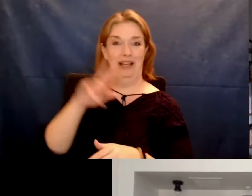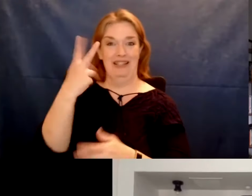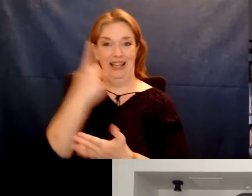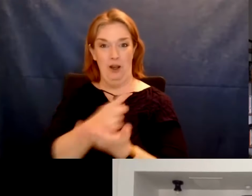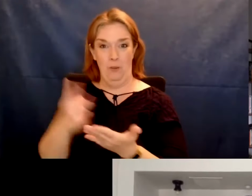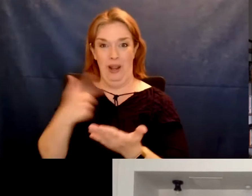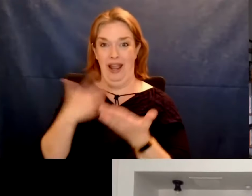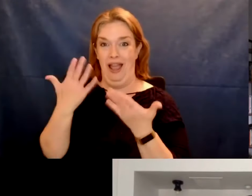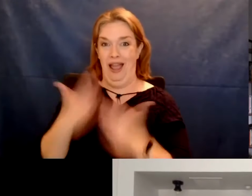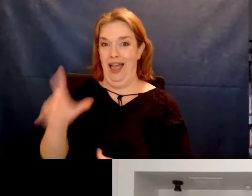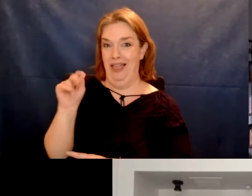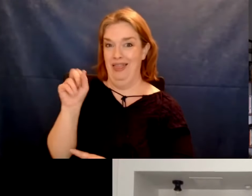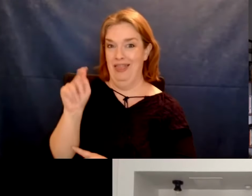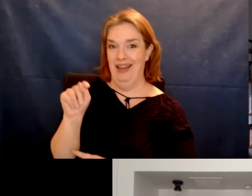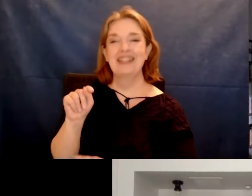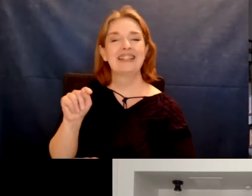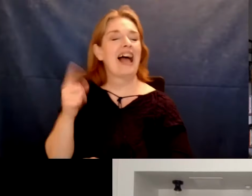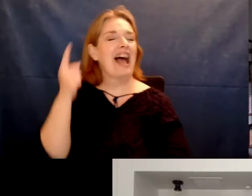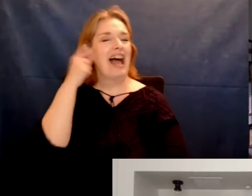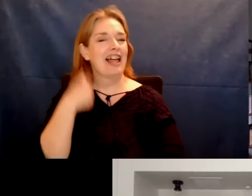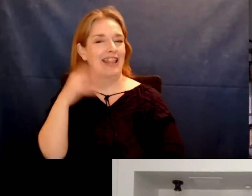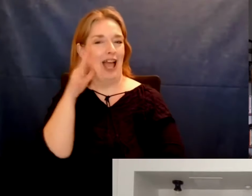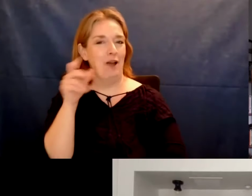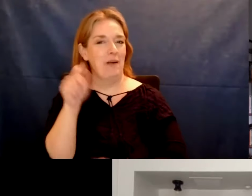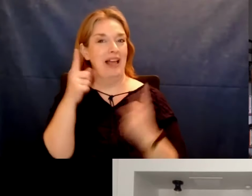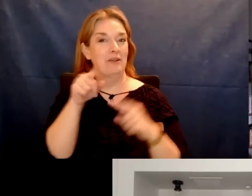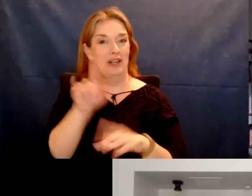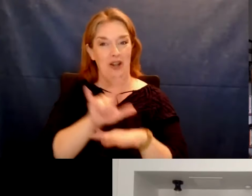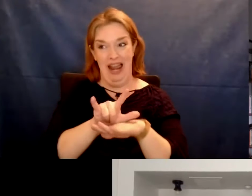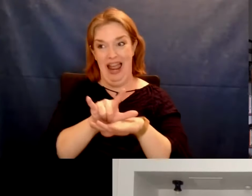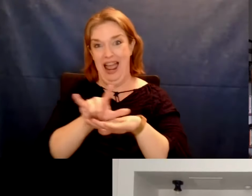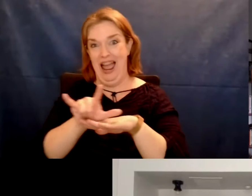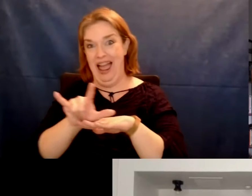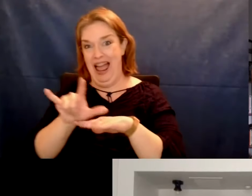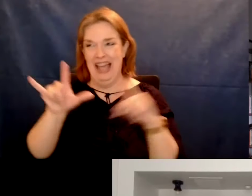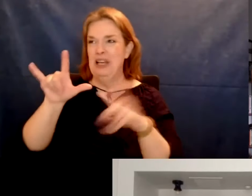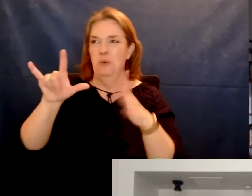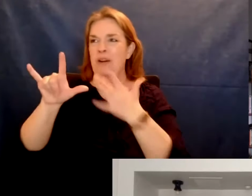Yeah, I think I'm going to ask you that when you're, on your way to the airport. That will be